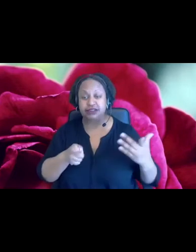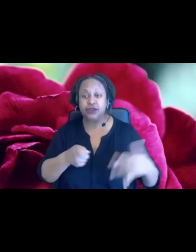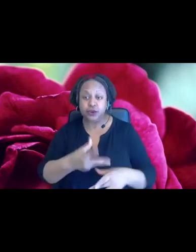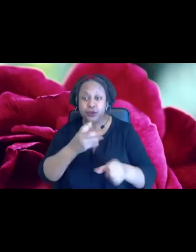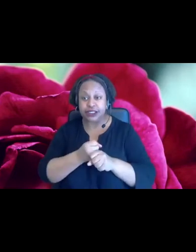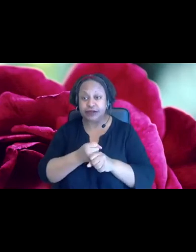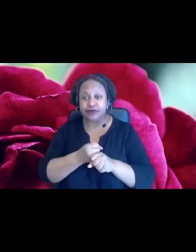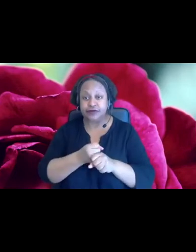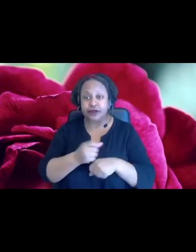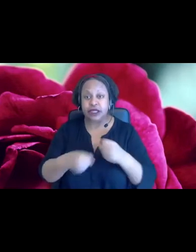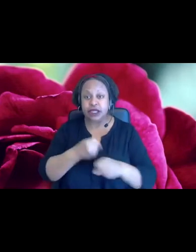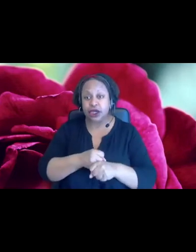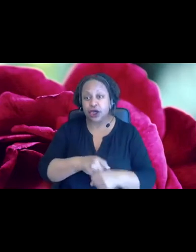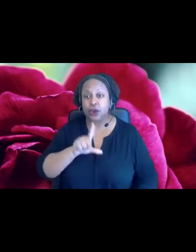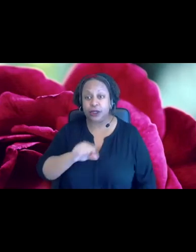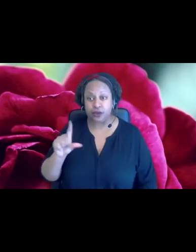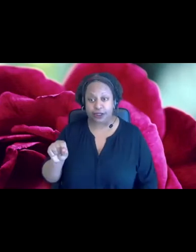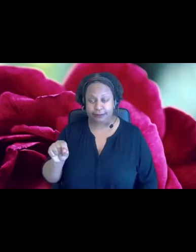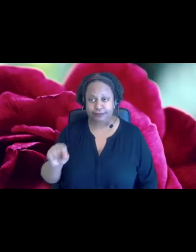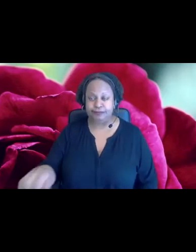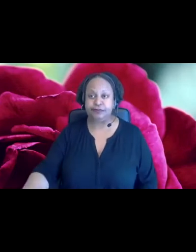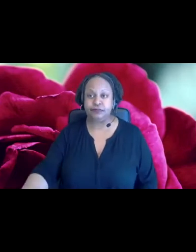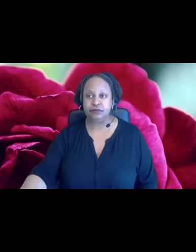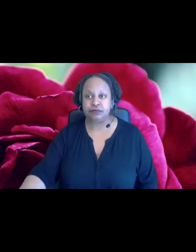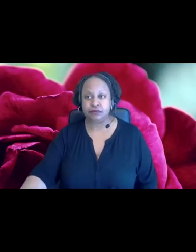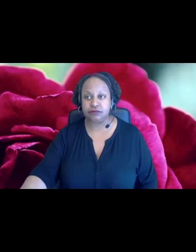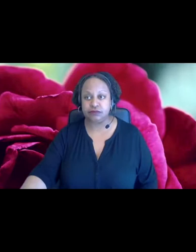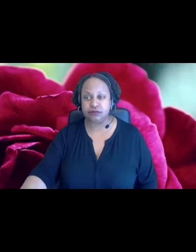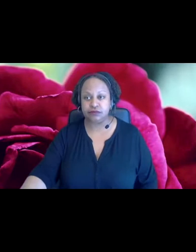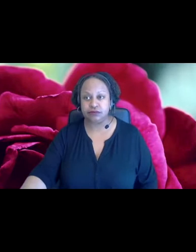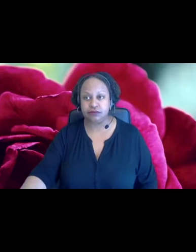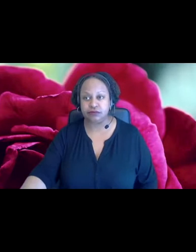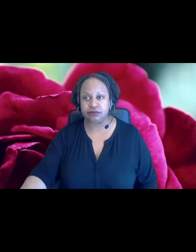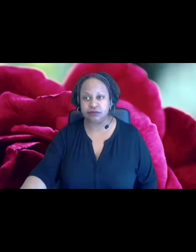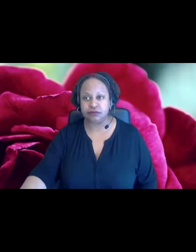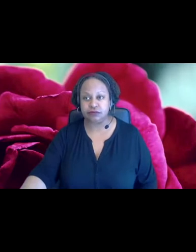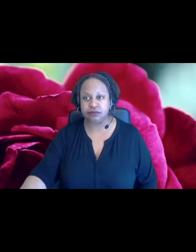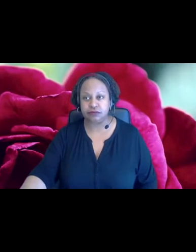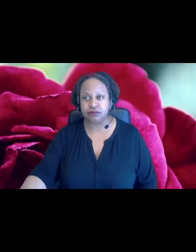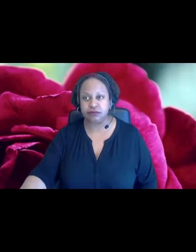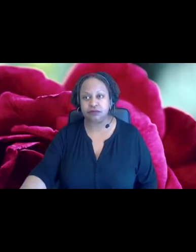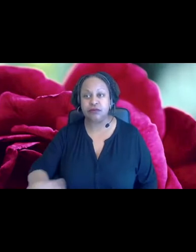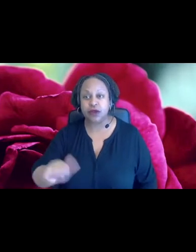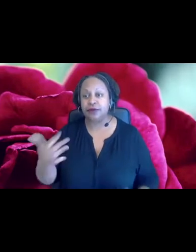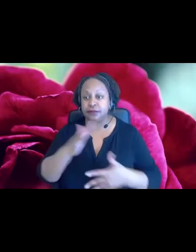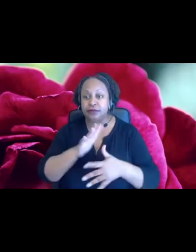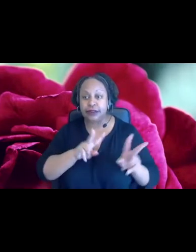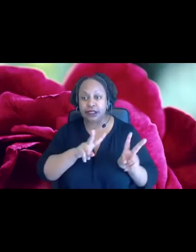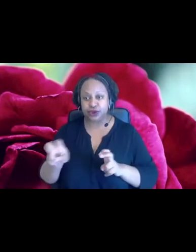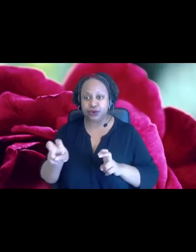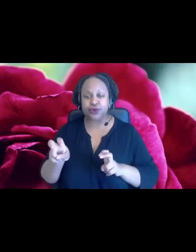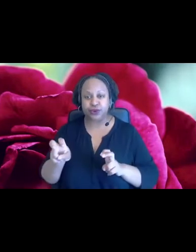received in 2020. And the second main item is dealing with the issue of how